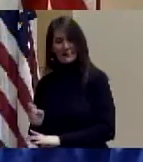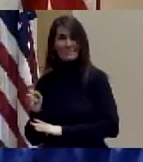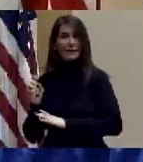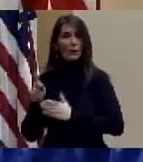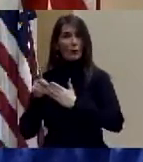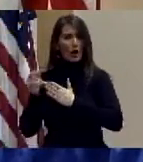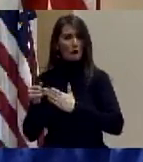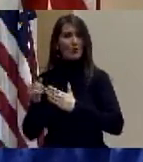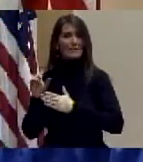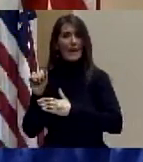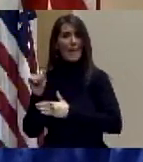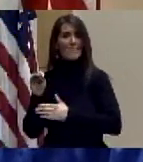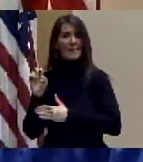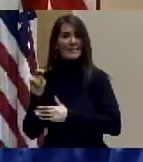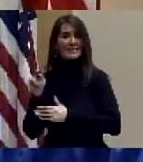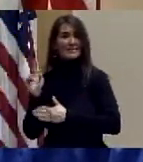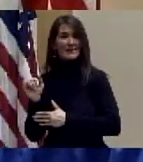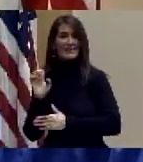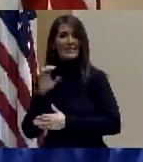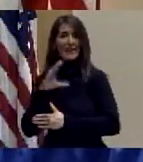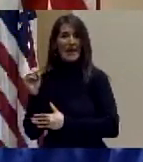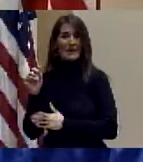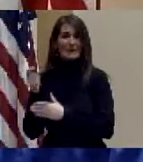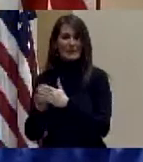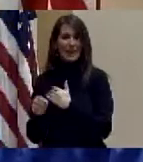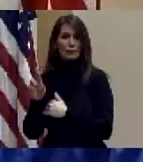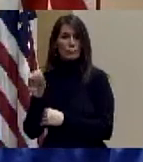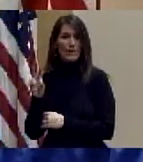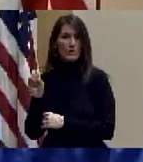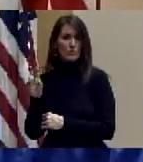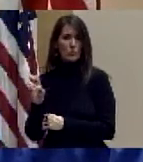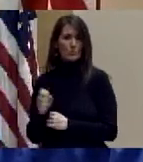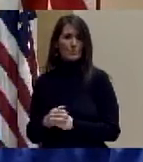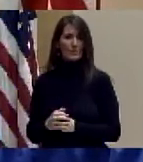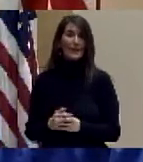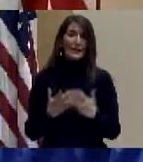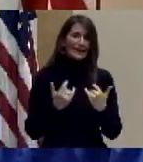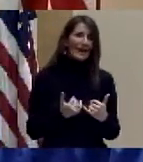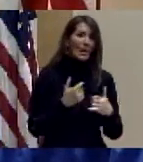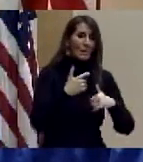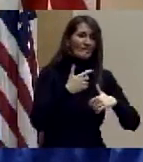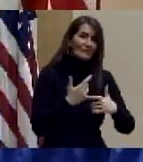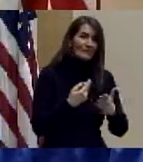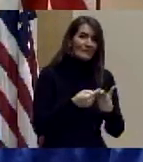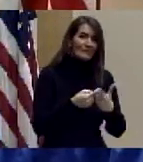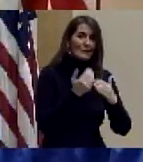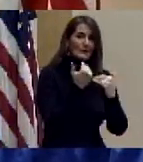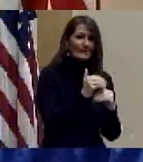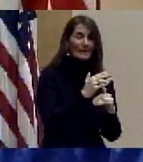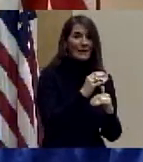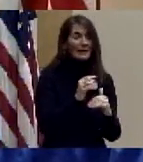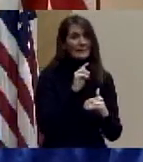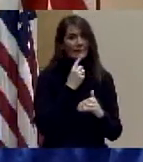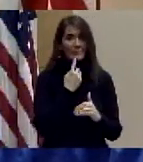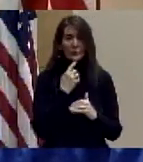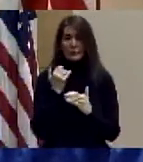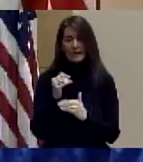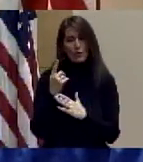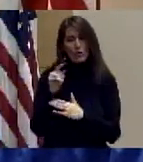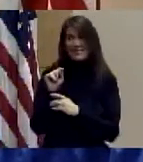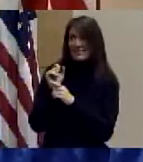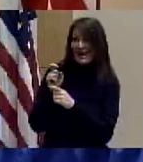project amenities and tax revenues. In a time of limited resources and the severe constraint of the tax